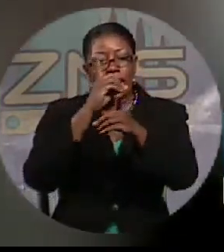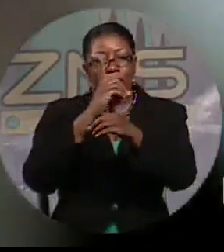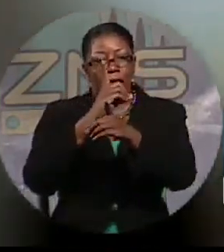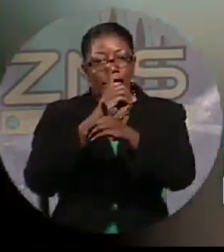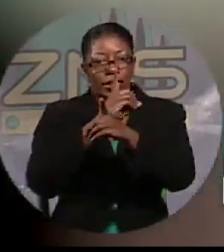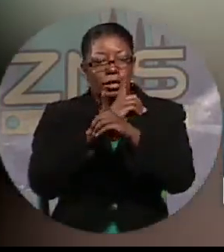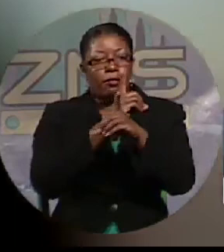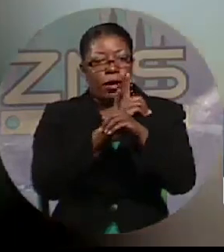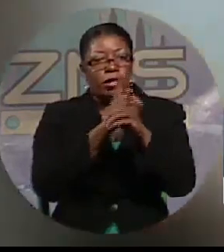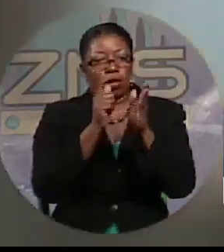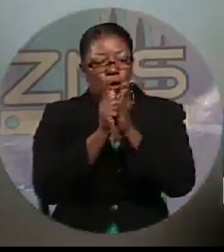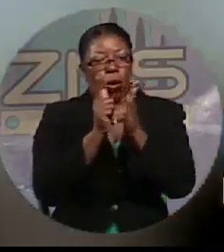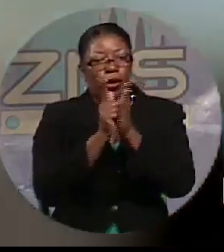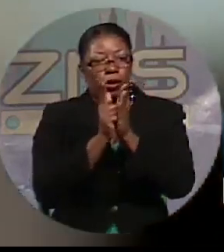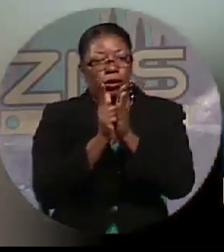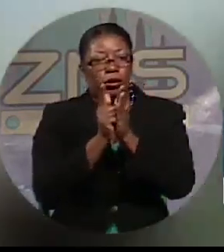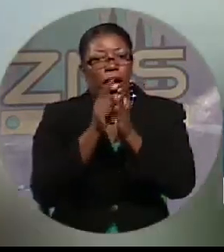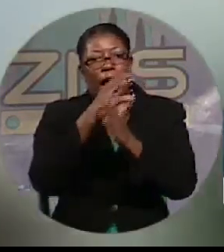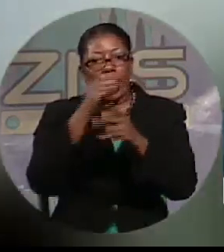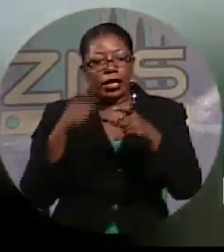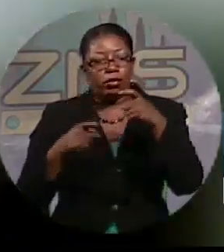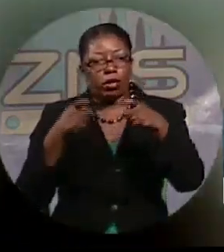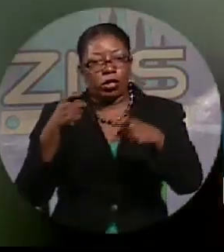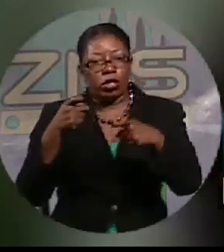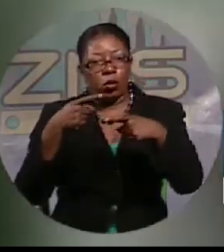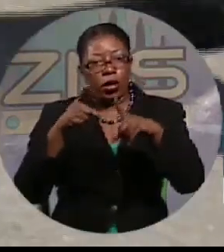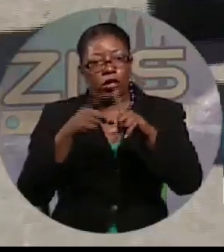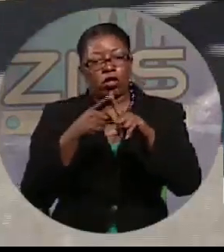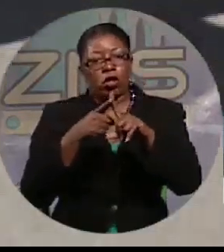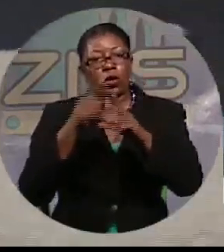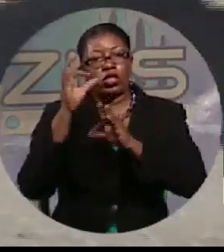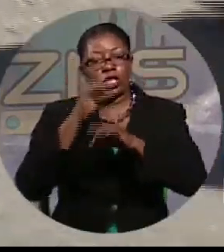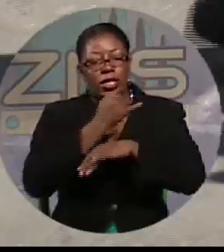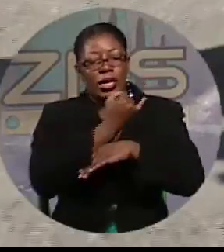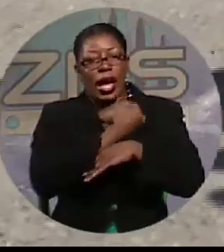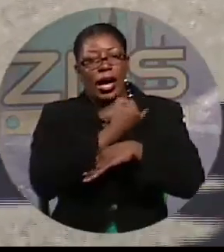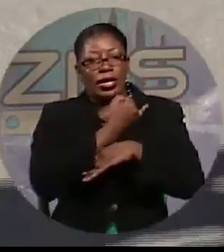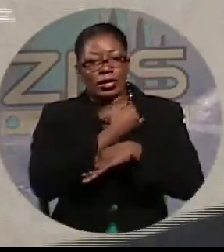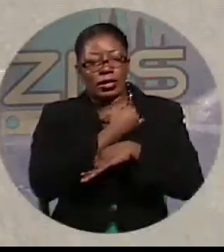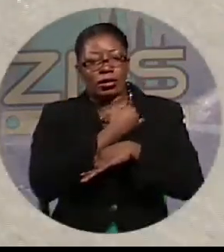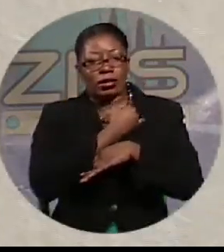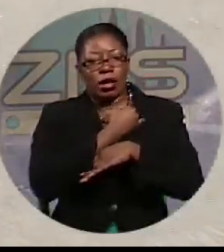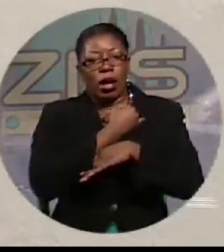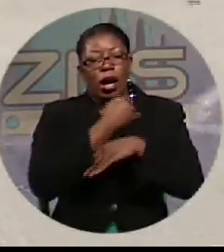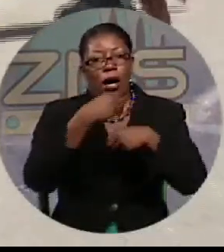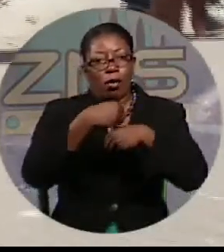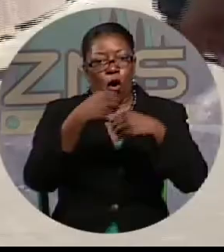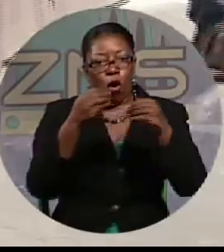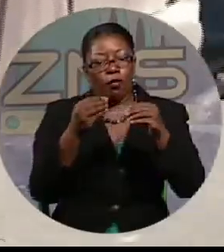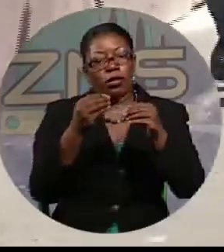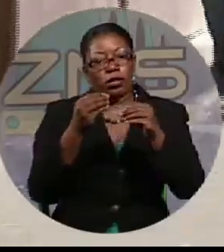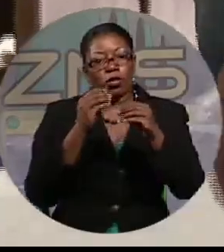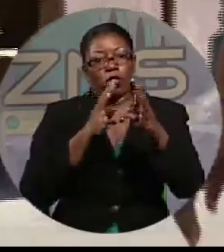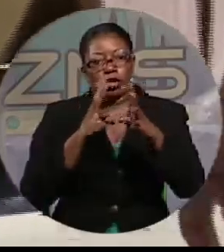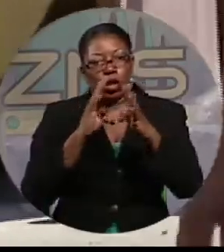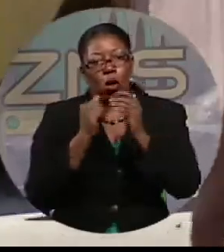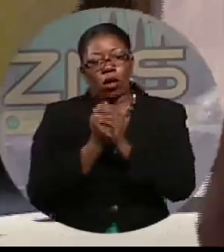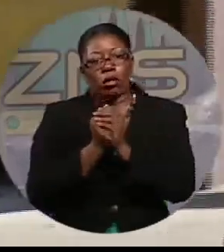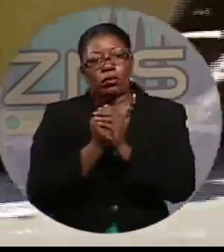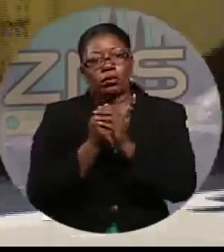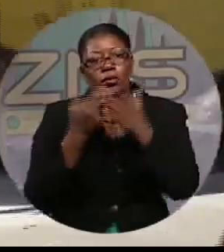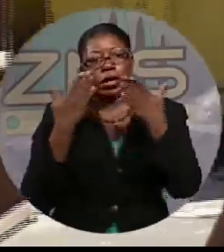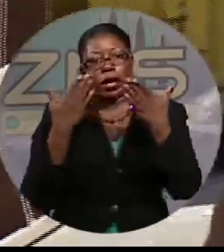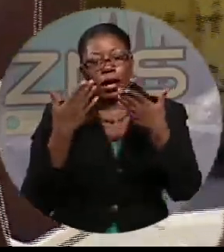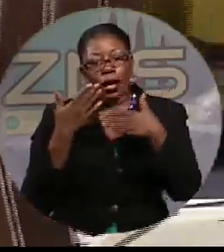other attorneys retired to Justice Isaac's chamber for a few minutes. When they emerged, Mangra completed his cross-examination of the witness, who he